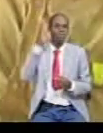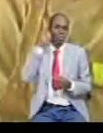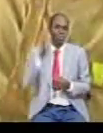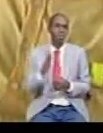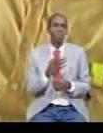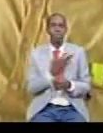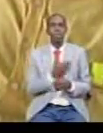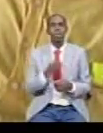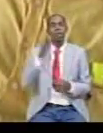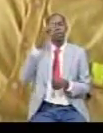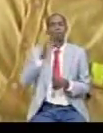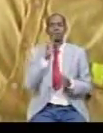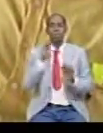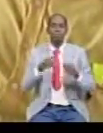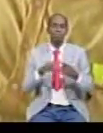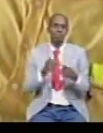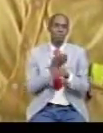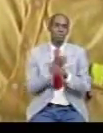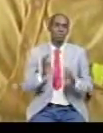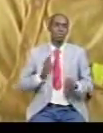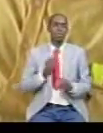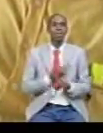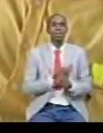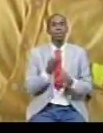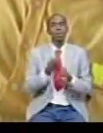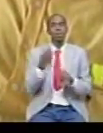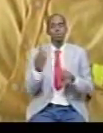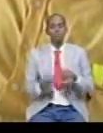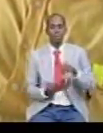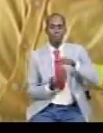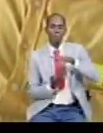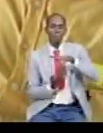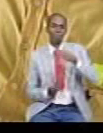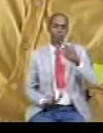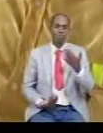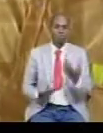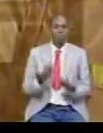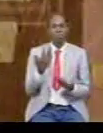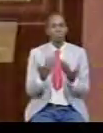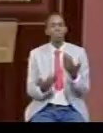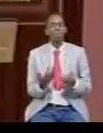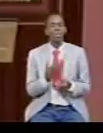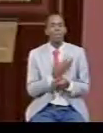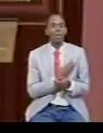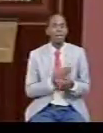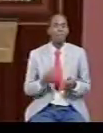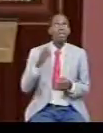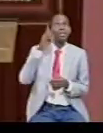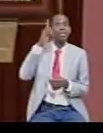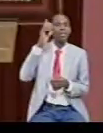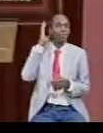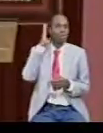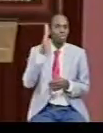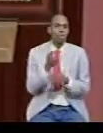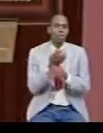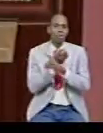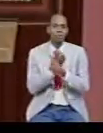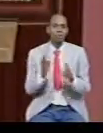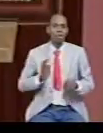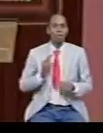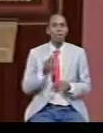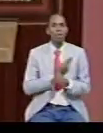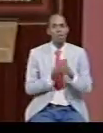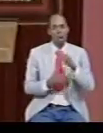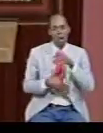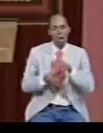He will. Our God is able to deliver us from the burning fiery furnace, and he will deliver us